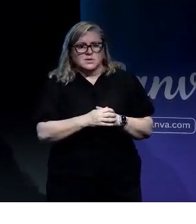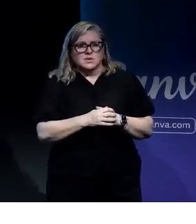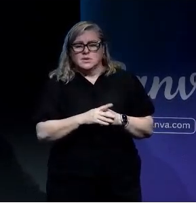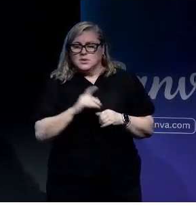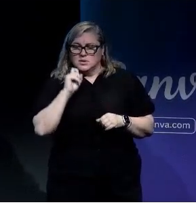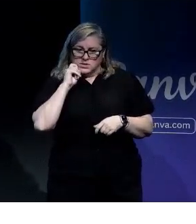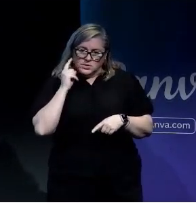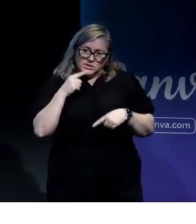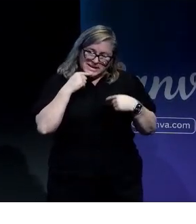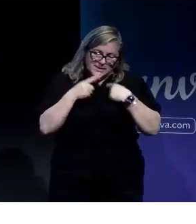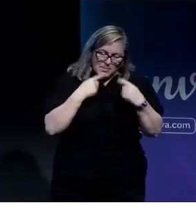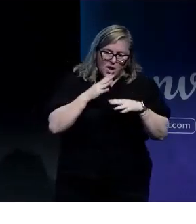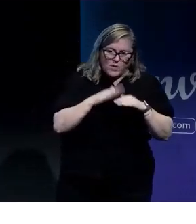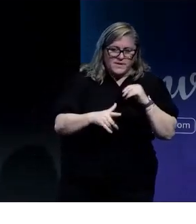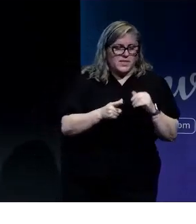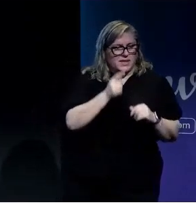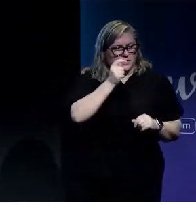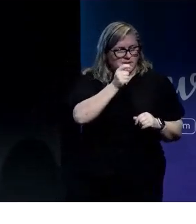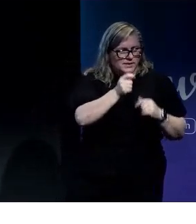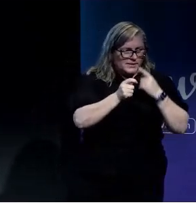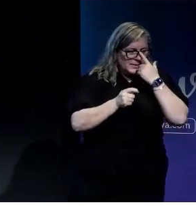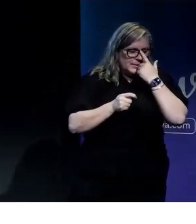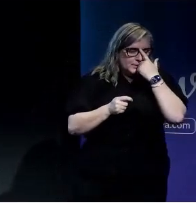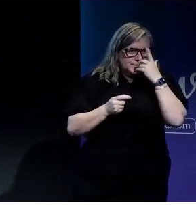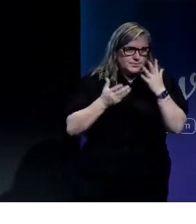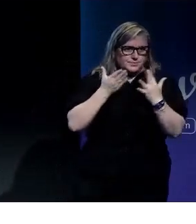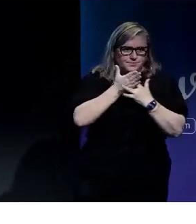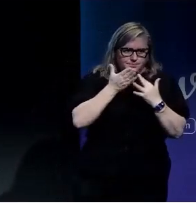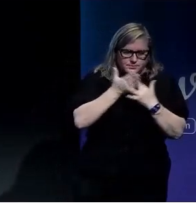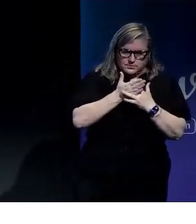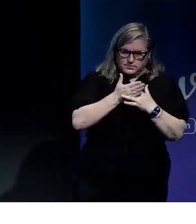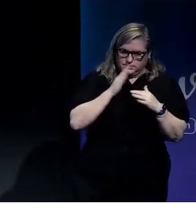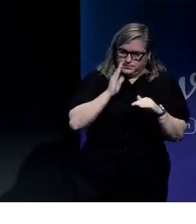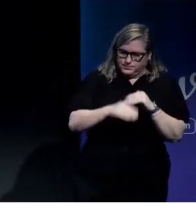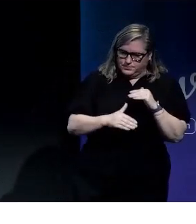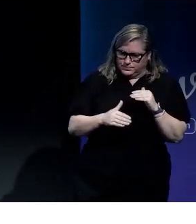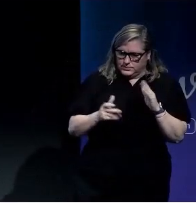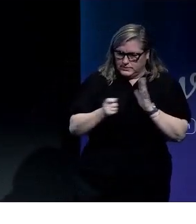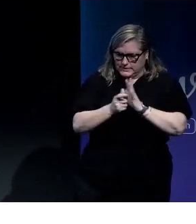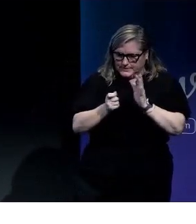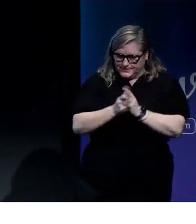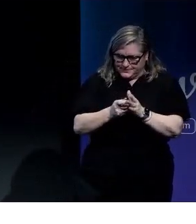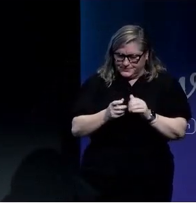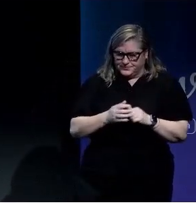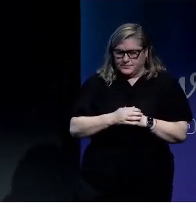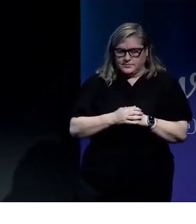Details about accessibility efforts by the vendor, response to